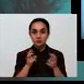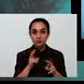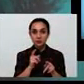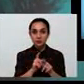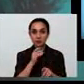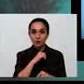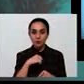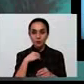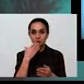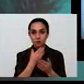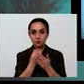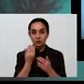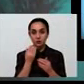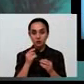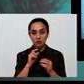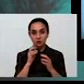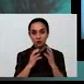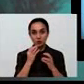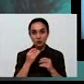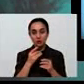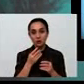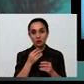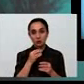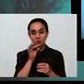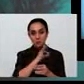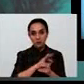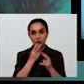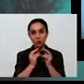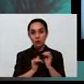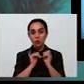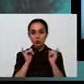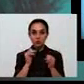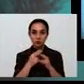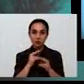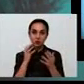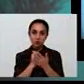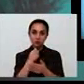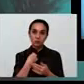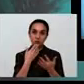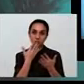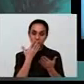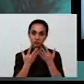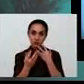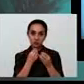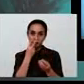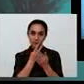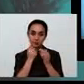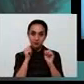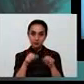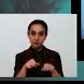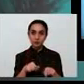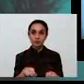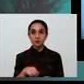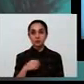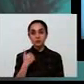hamda o'zining jahon iqtisodidagi mavqeyini yanada oshirishga erishganligini biz kuzatishimiz mumkin ekan, ya'ni